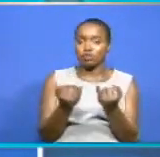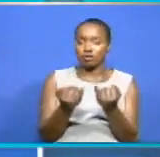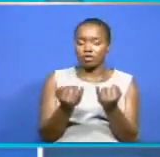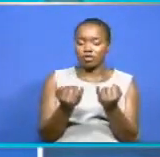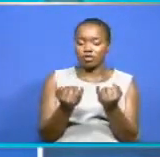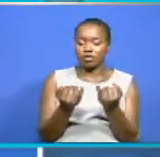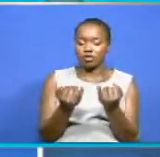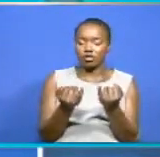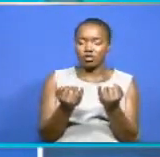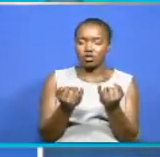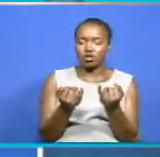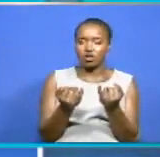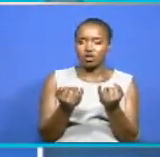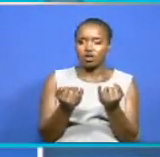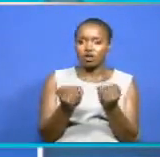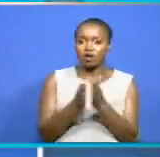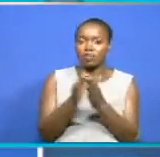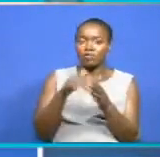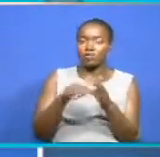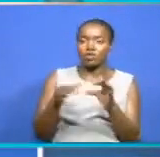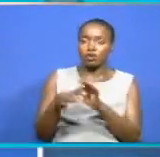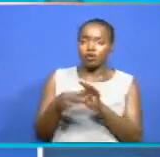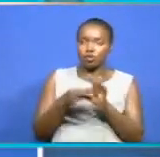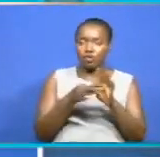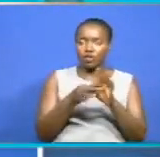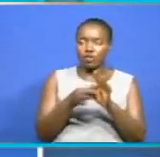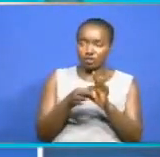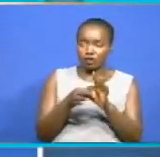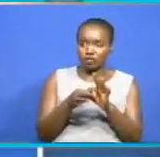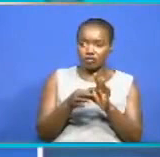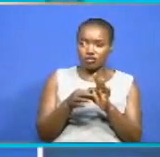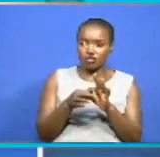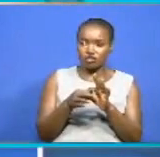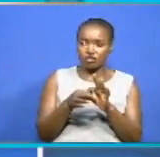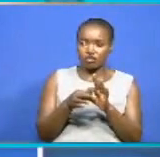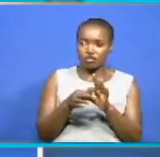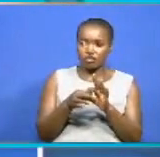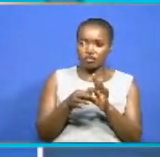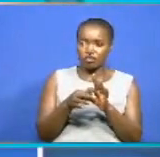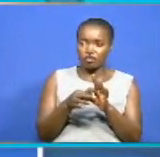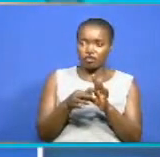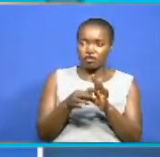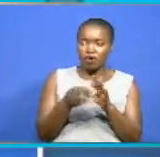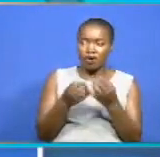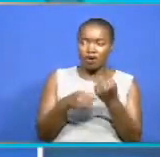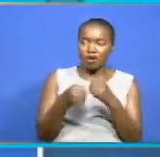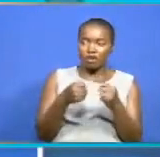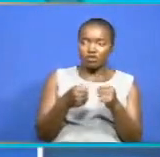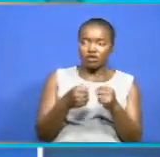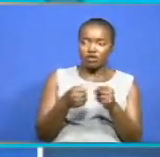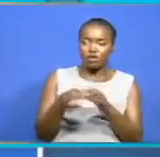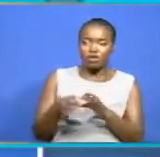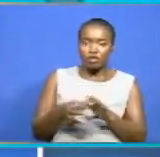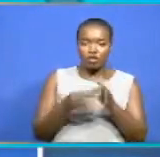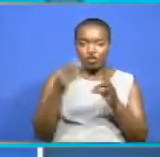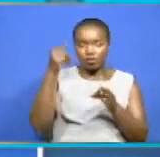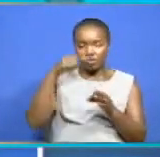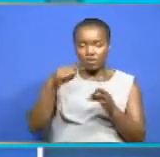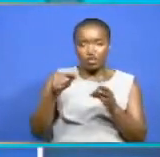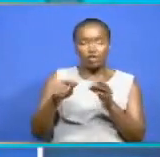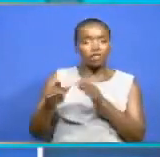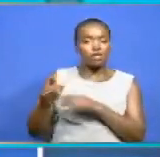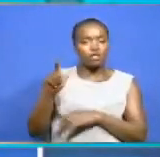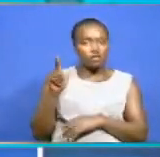as they, within the cooperative movement, that really the call is to harmonize our policy and